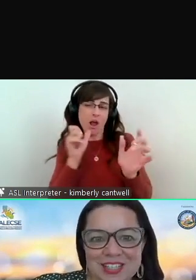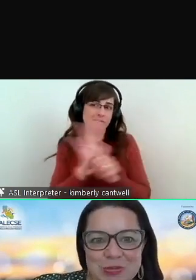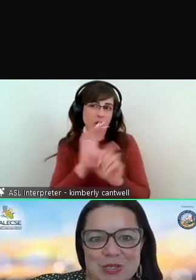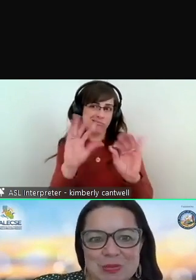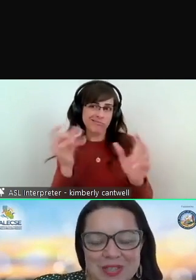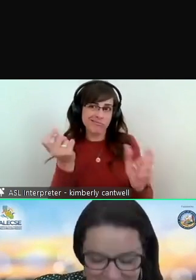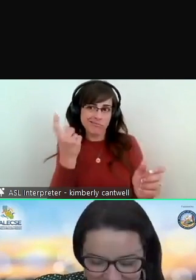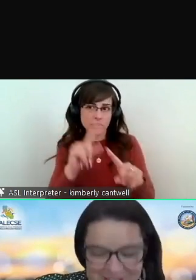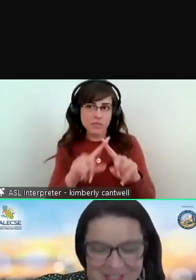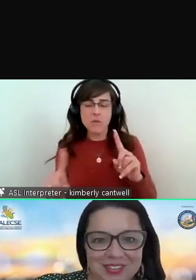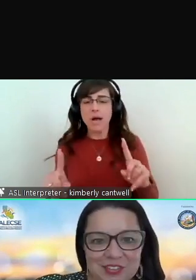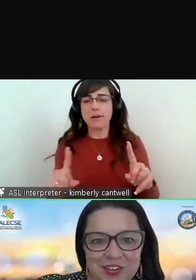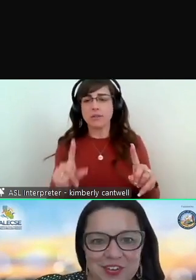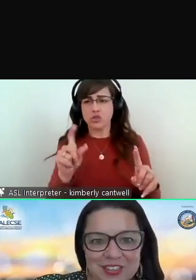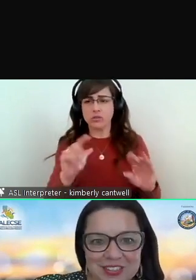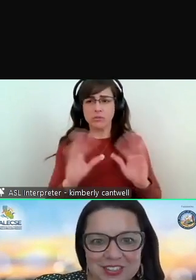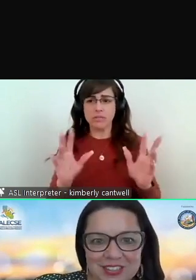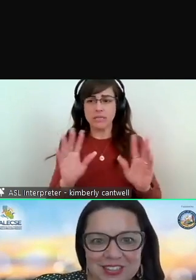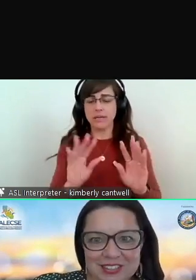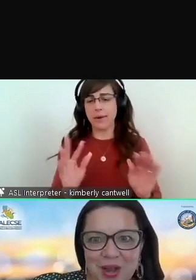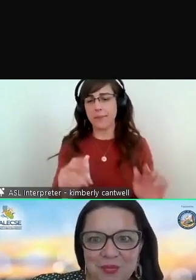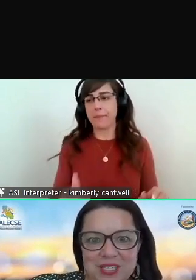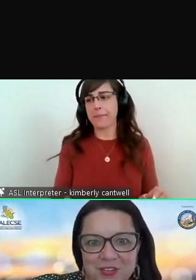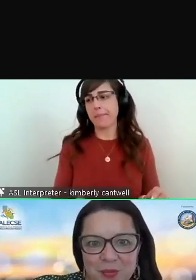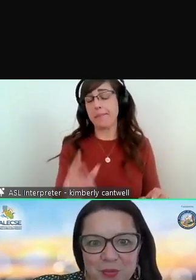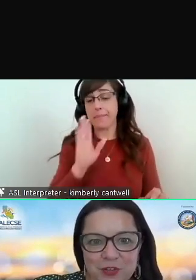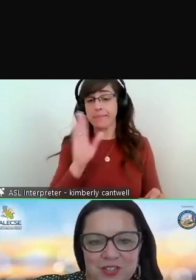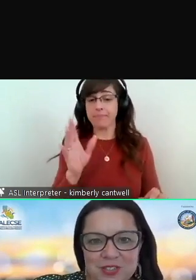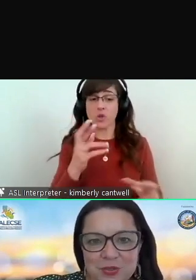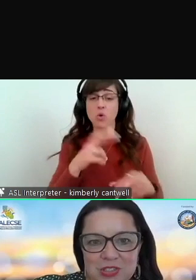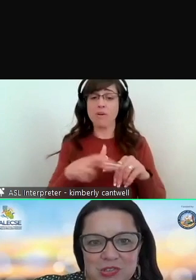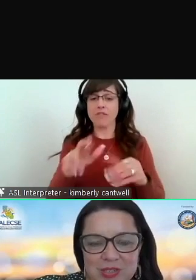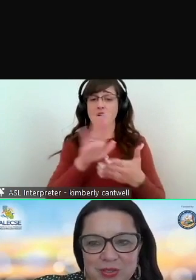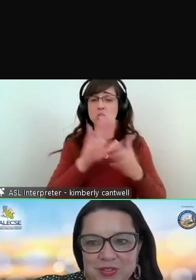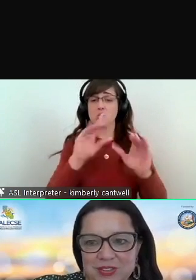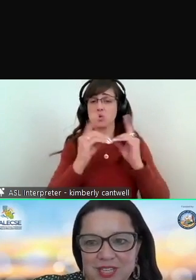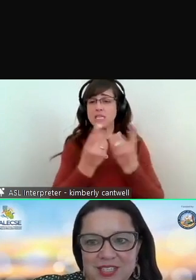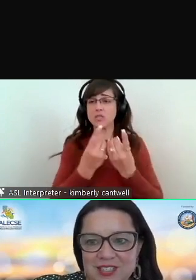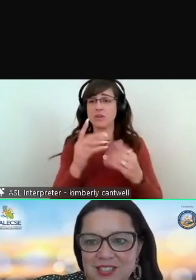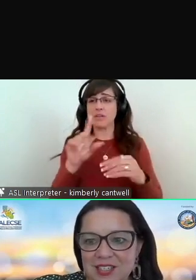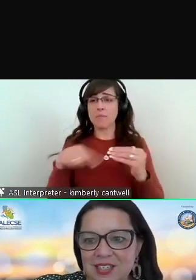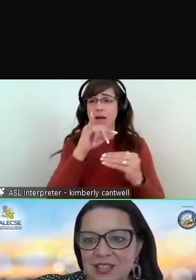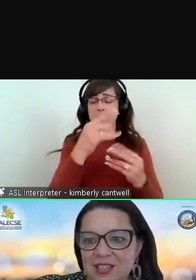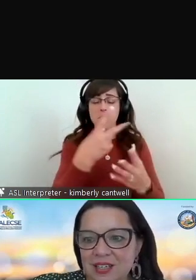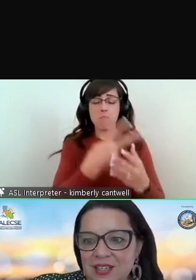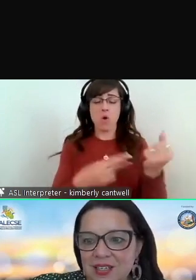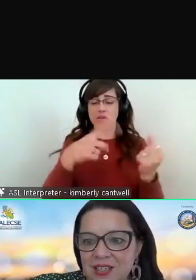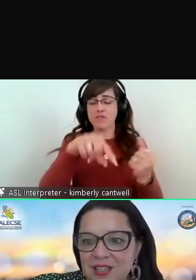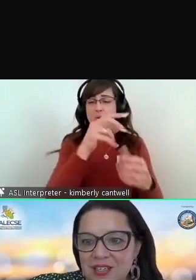totally intelligible, but fairly clearly. So I would definitely refer to the school district in both those cases.